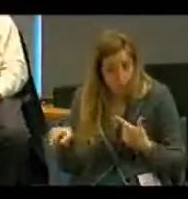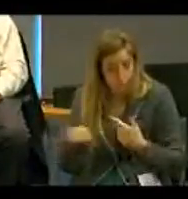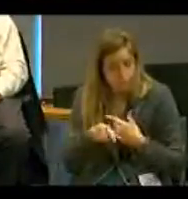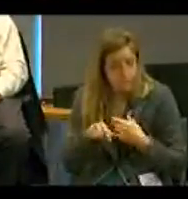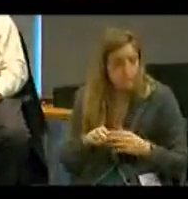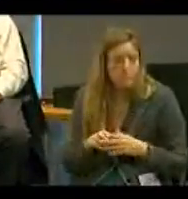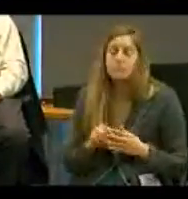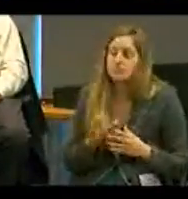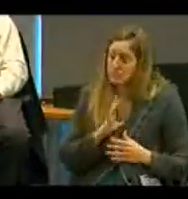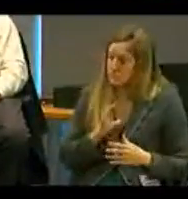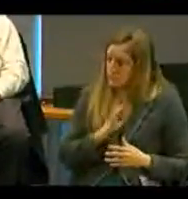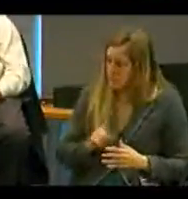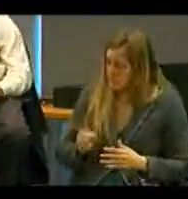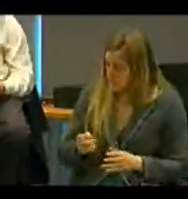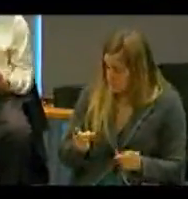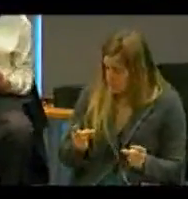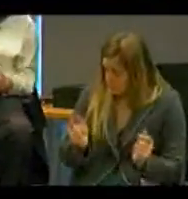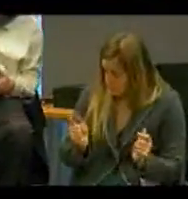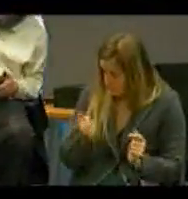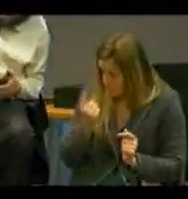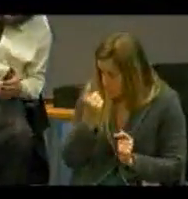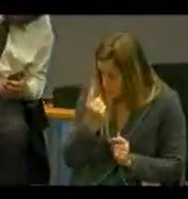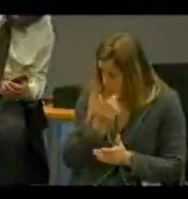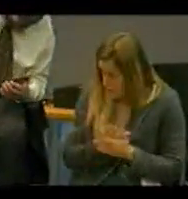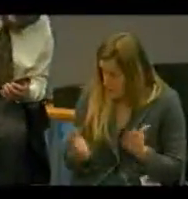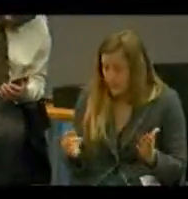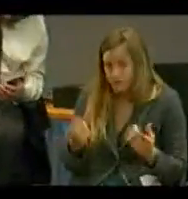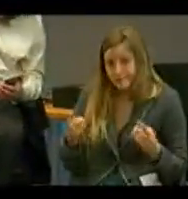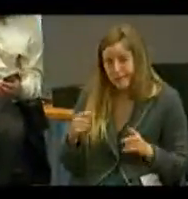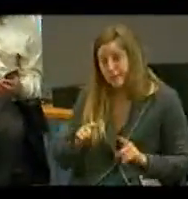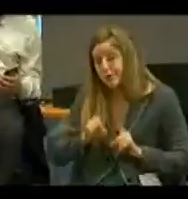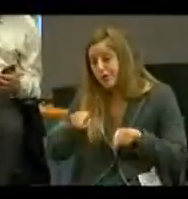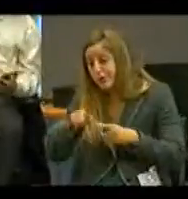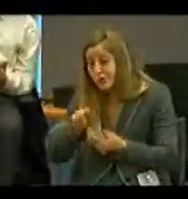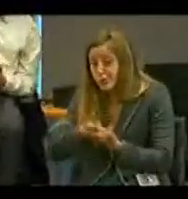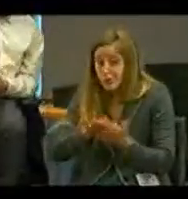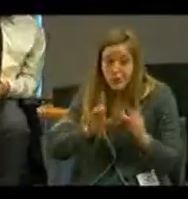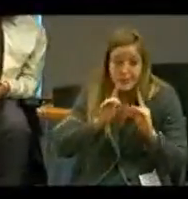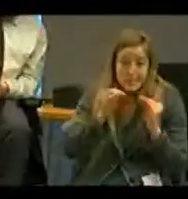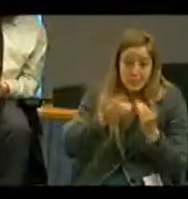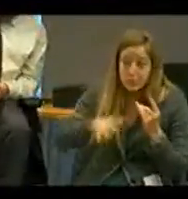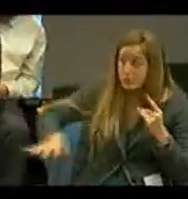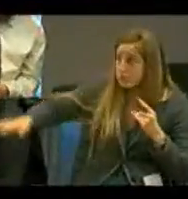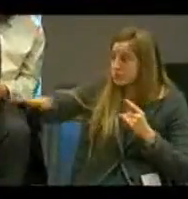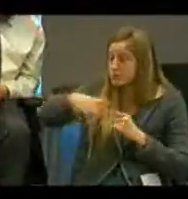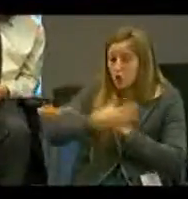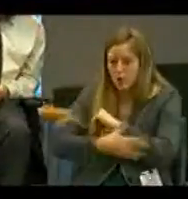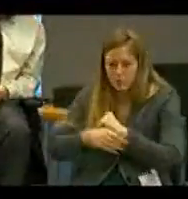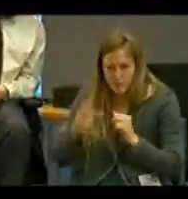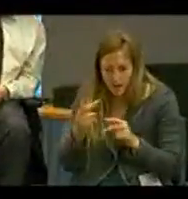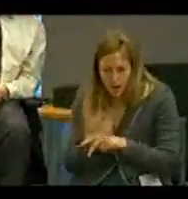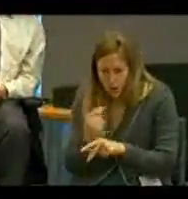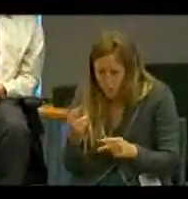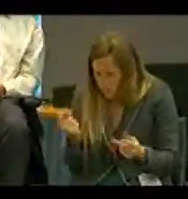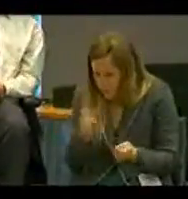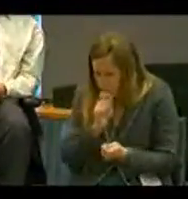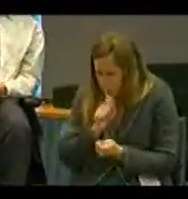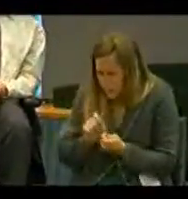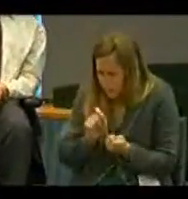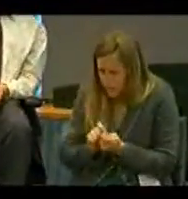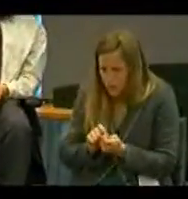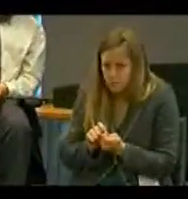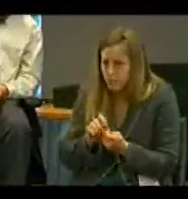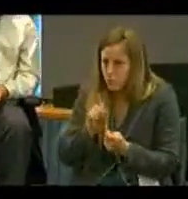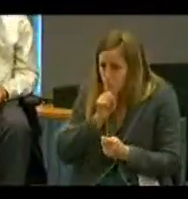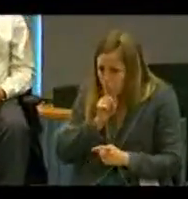quickly, one of the things, I've been going to schools and districts around the country to figure out what really works, combine mixed